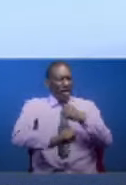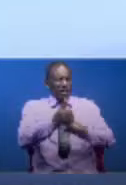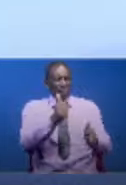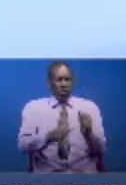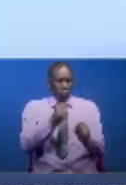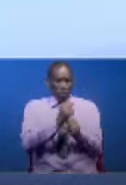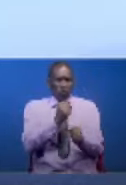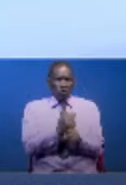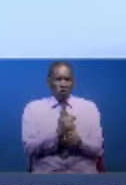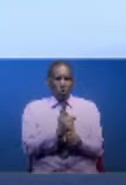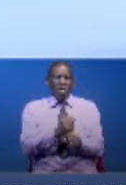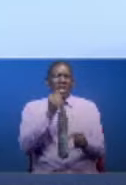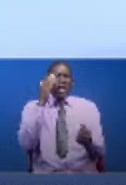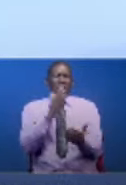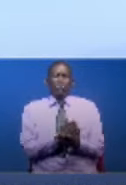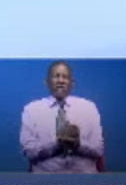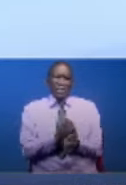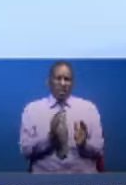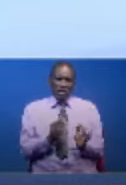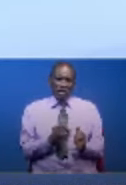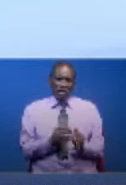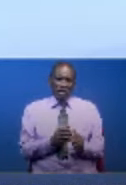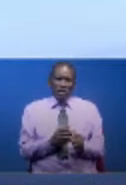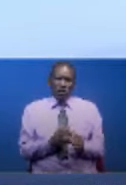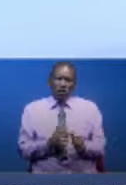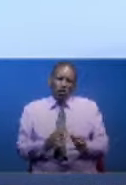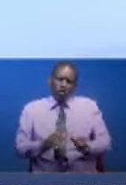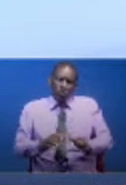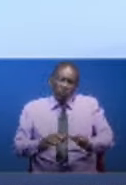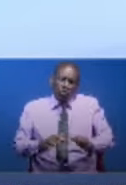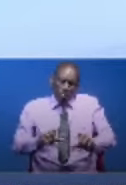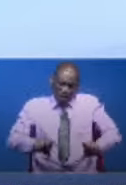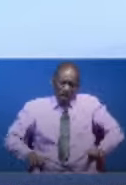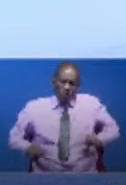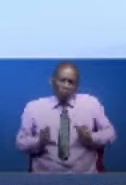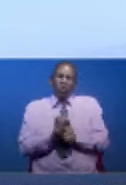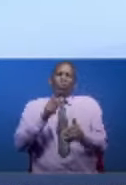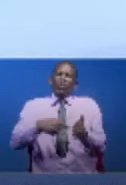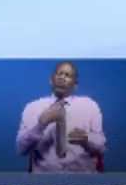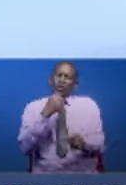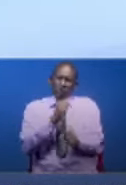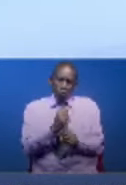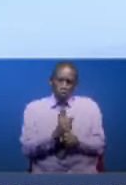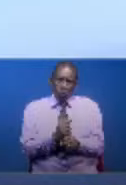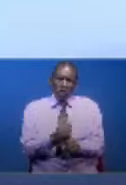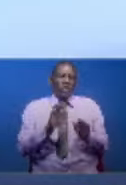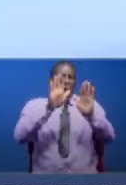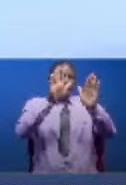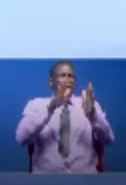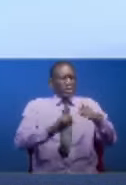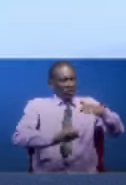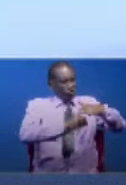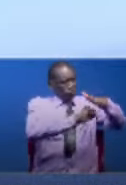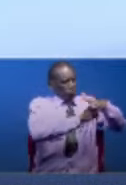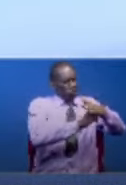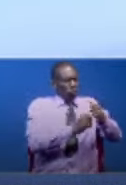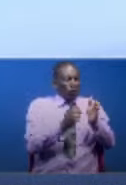to actually live what we are actually saying that we do. So there are very, very critical pillars that we look out for